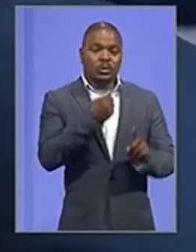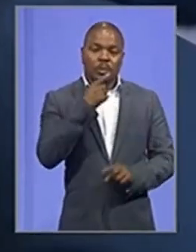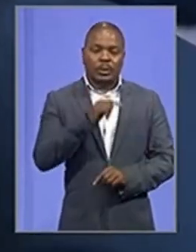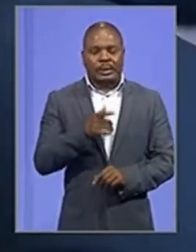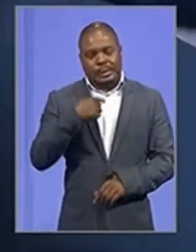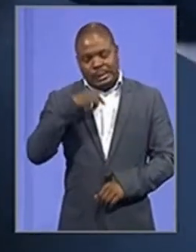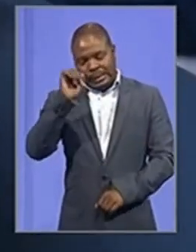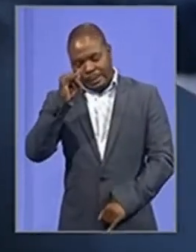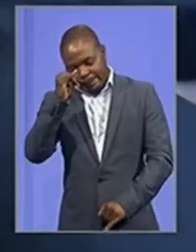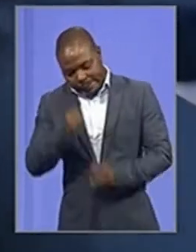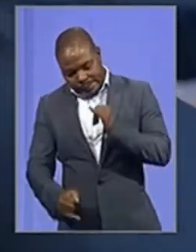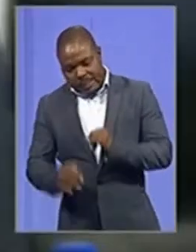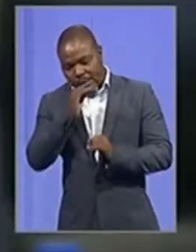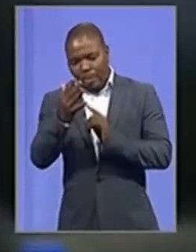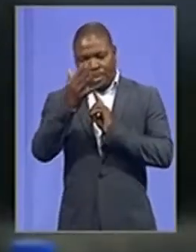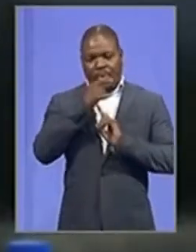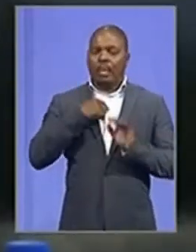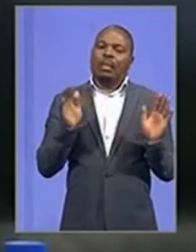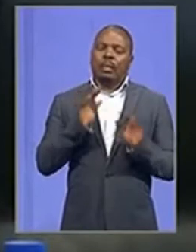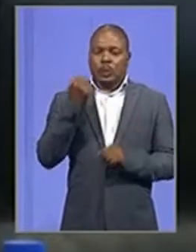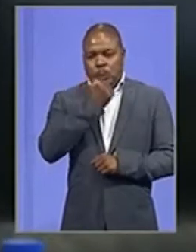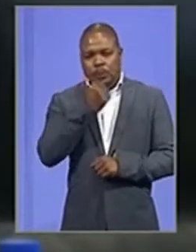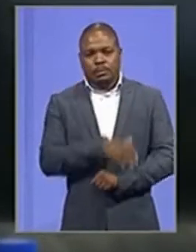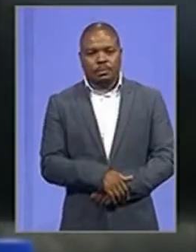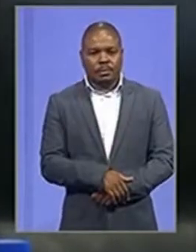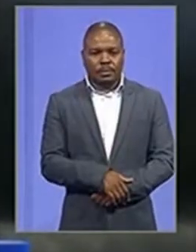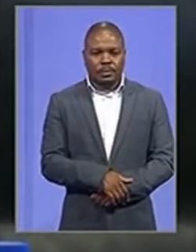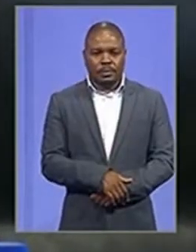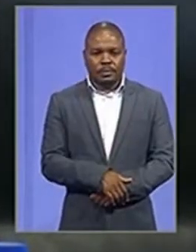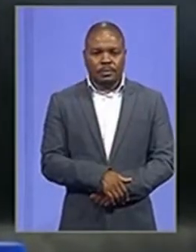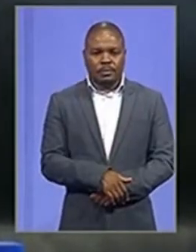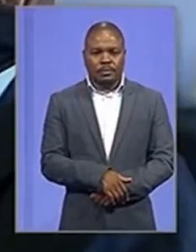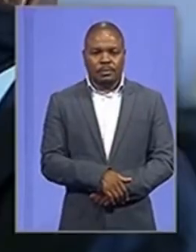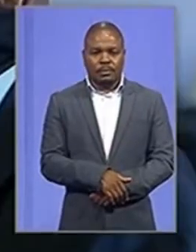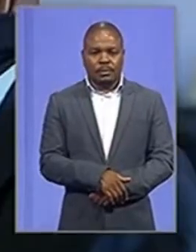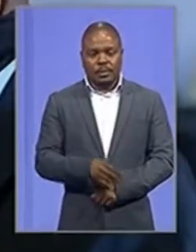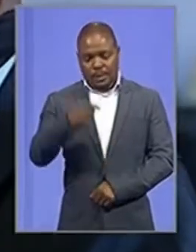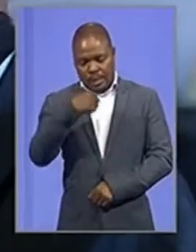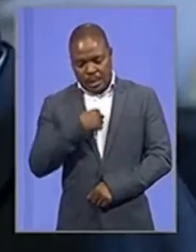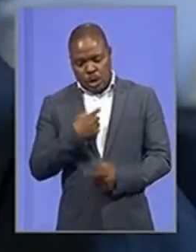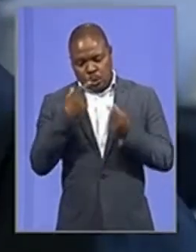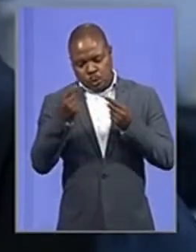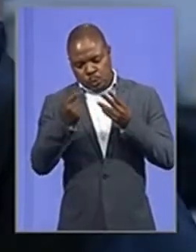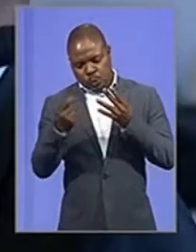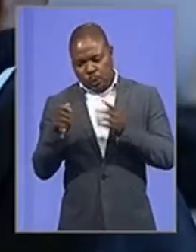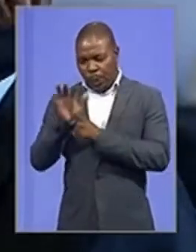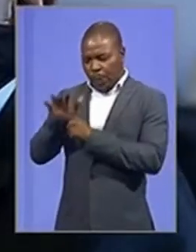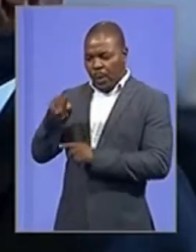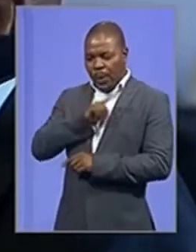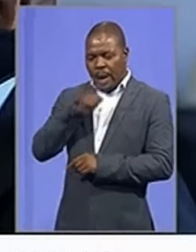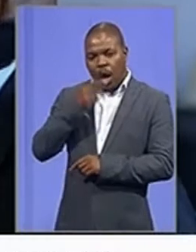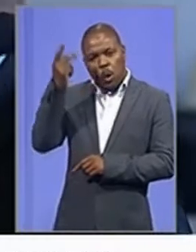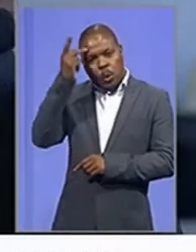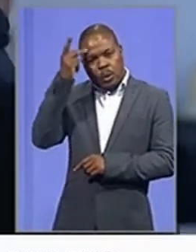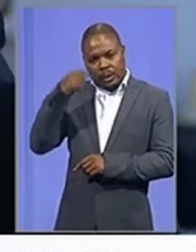ngwana phošo a dira ga a bolawe. I acted upon lack of knowledge, or should I